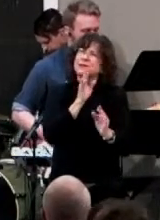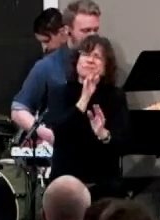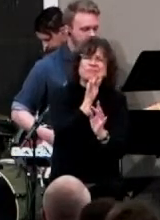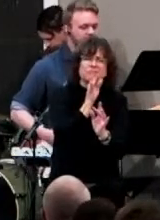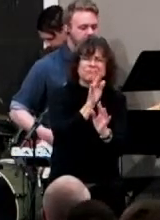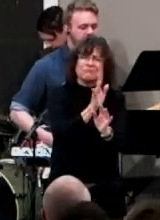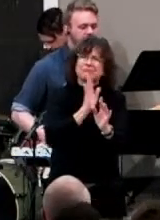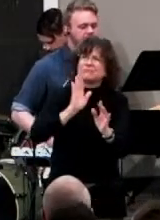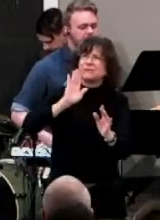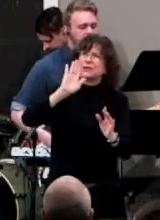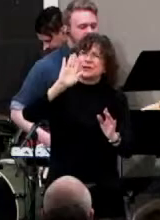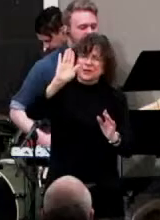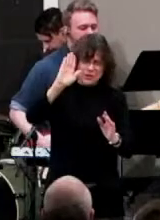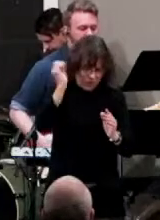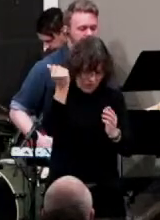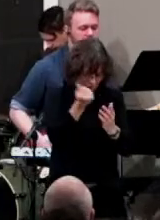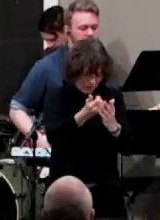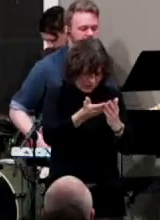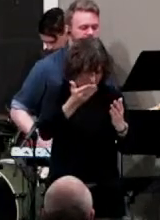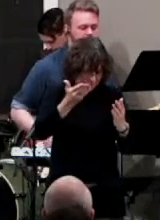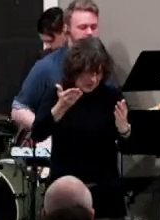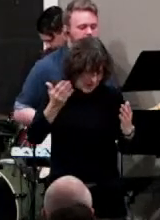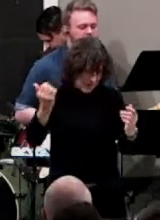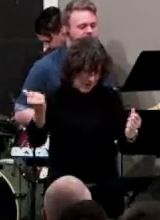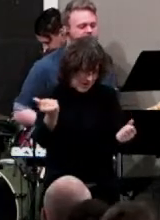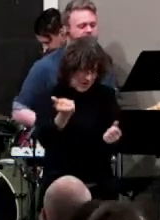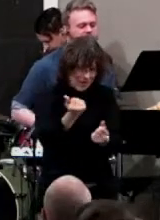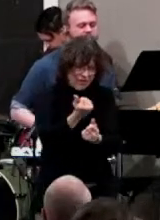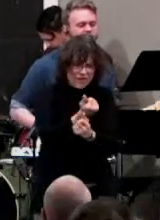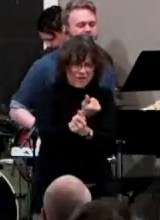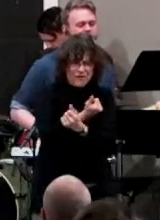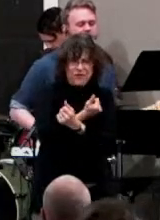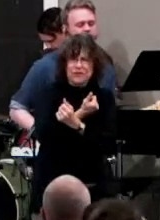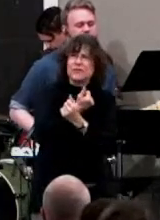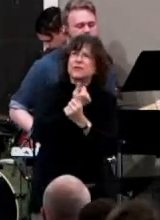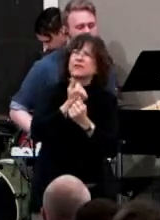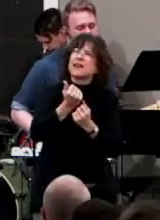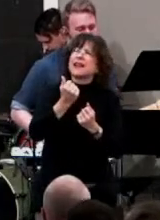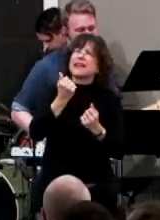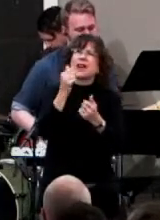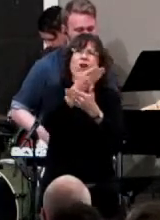sonnet, sung by flaming tongues